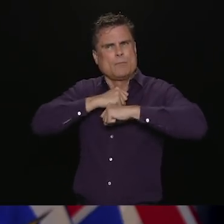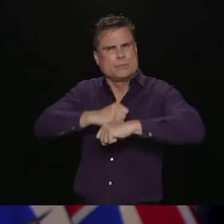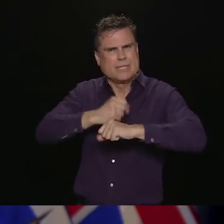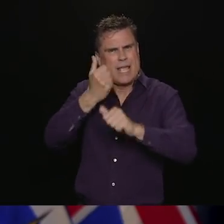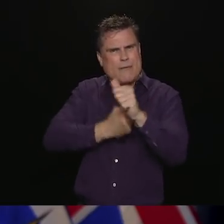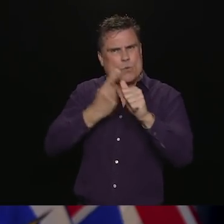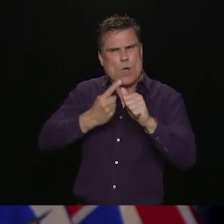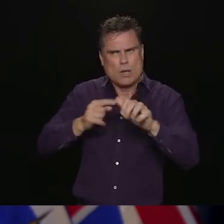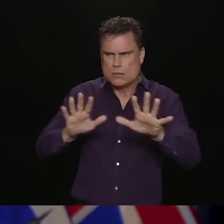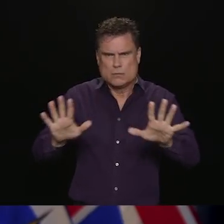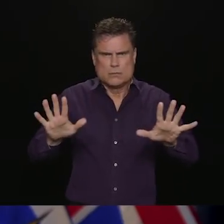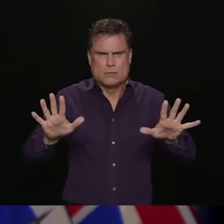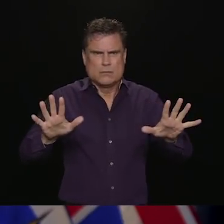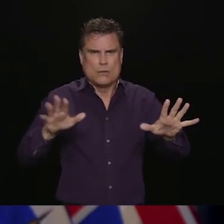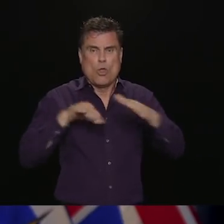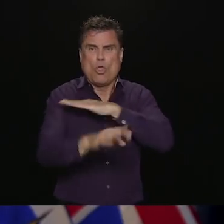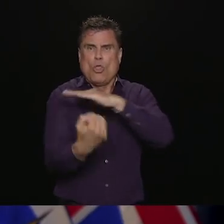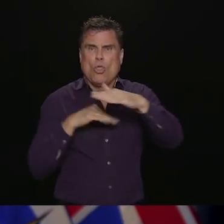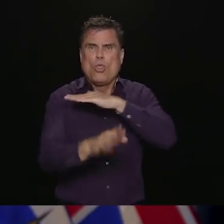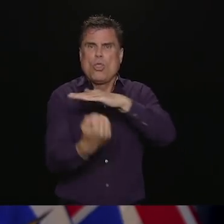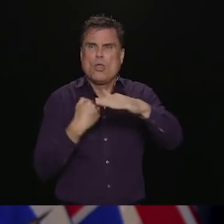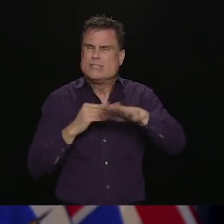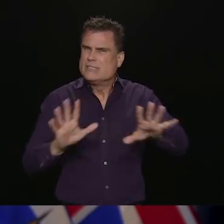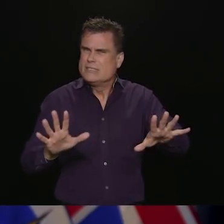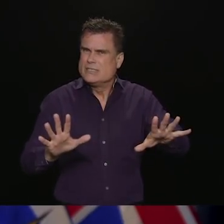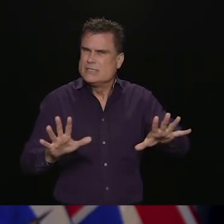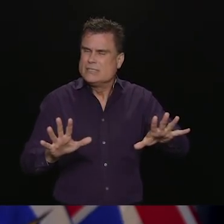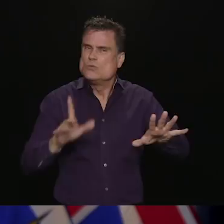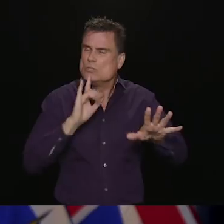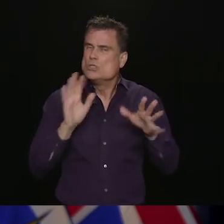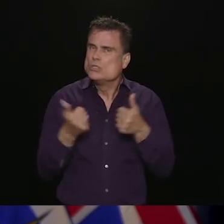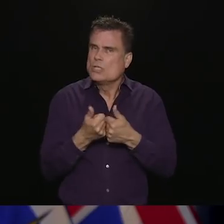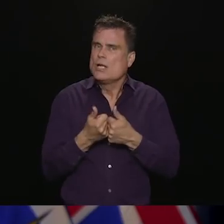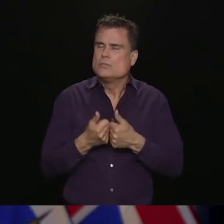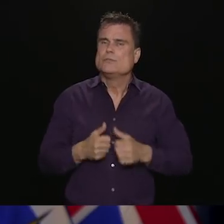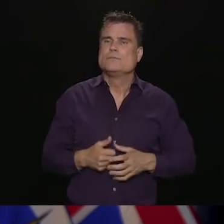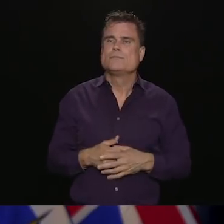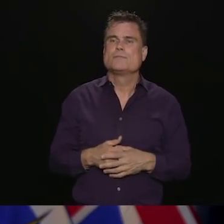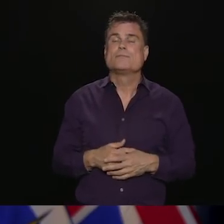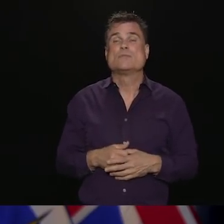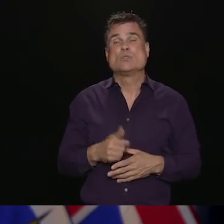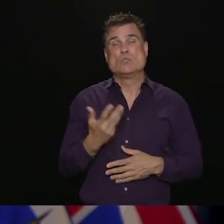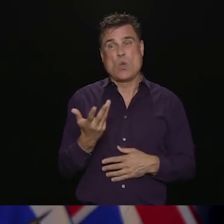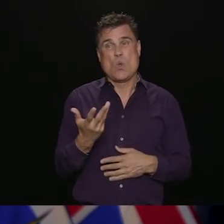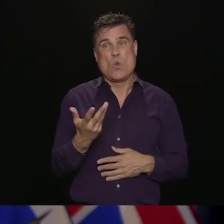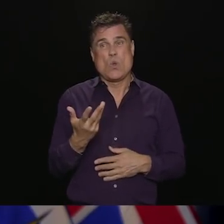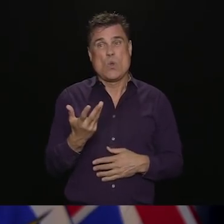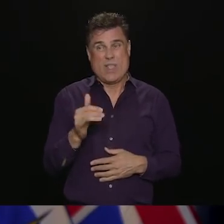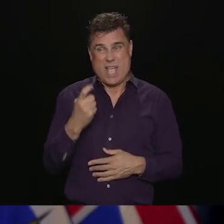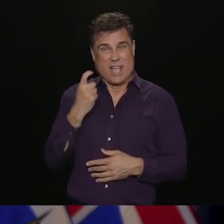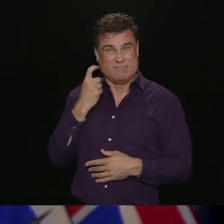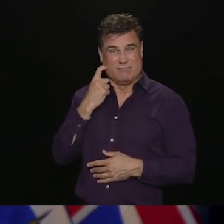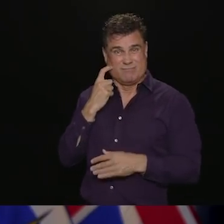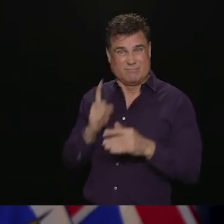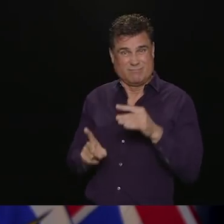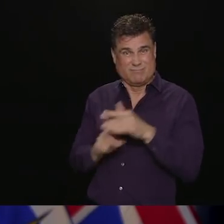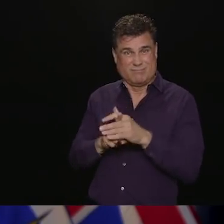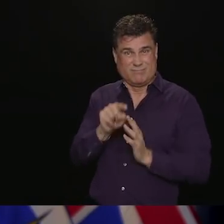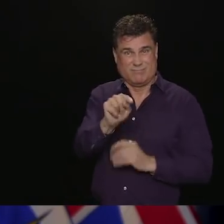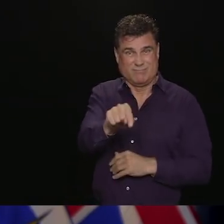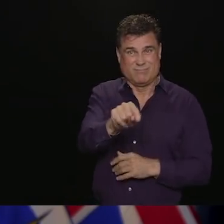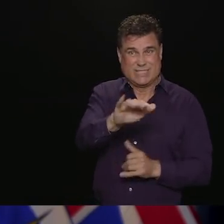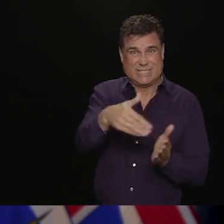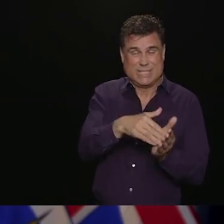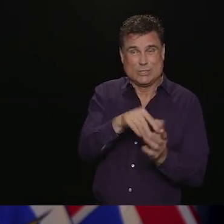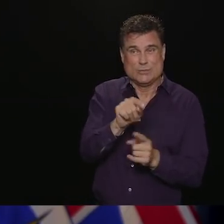time. And we're, you know, this outbreak reminds us of how quickly it can spread in that environment,